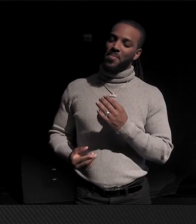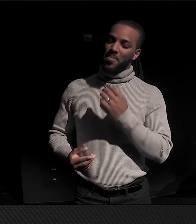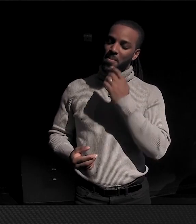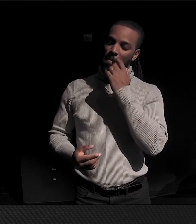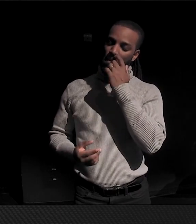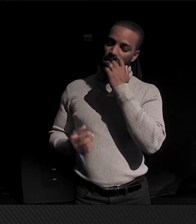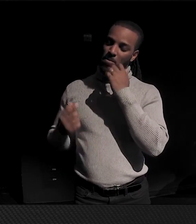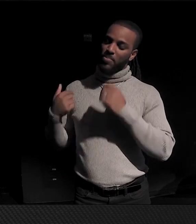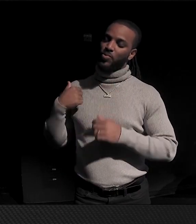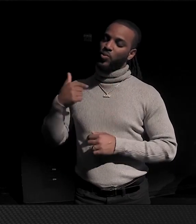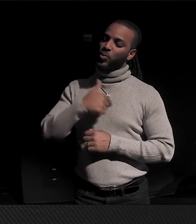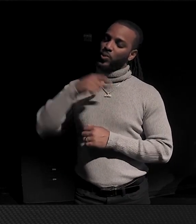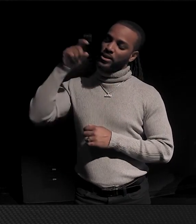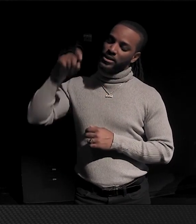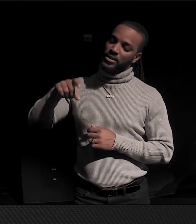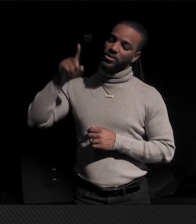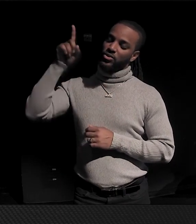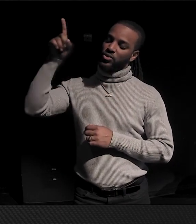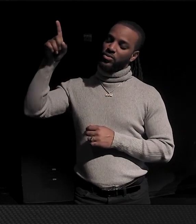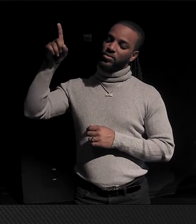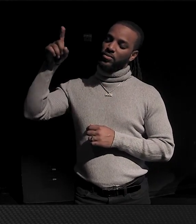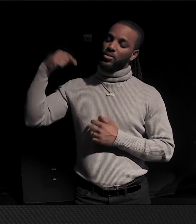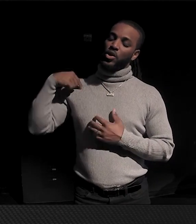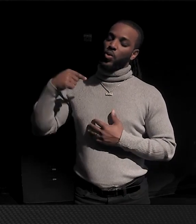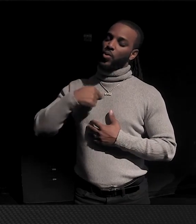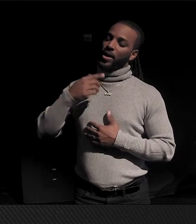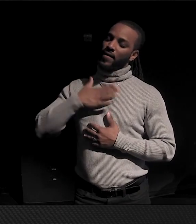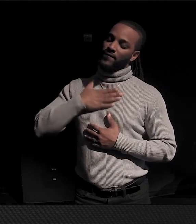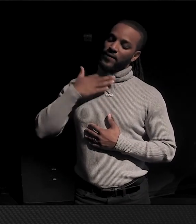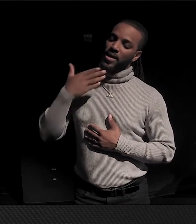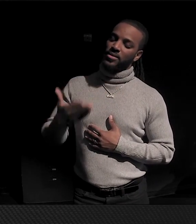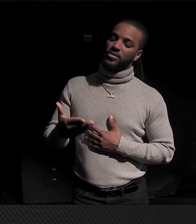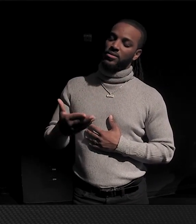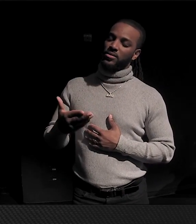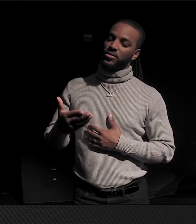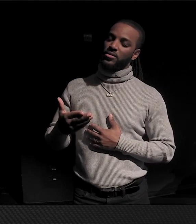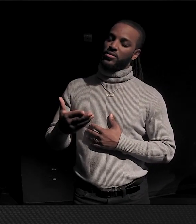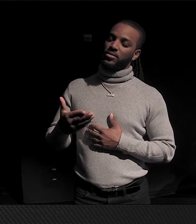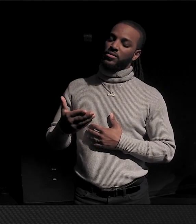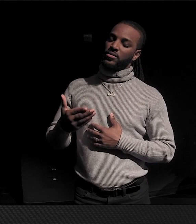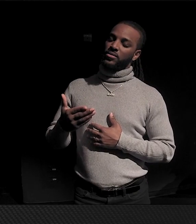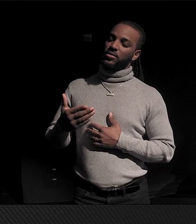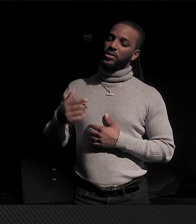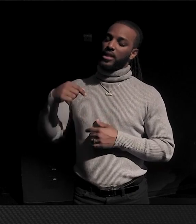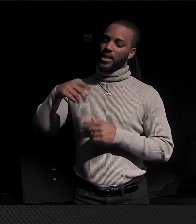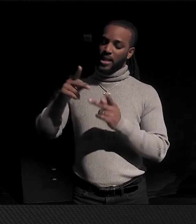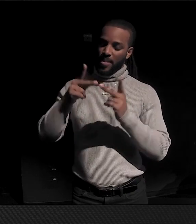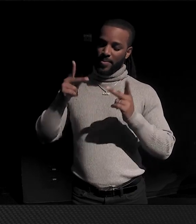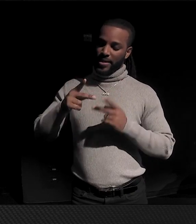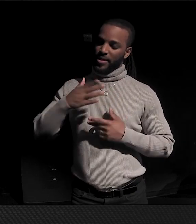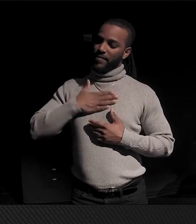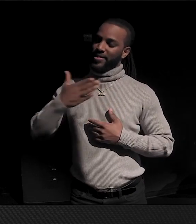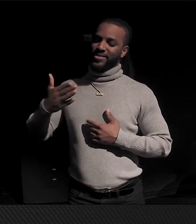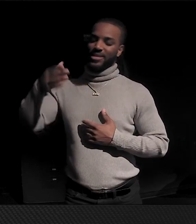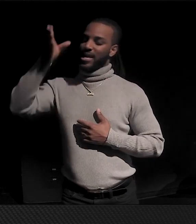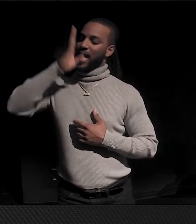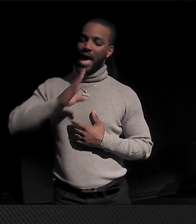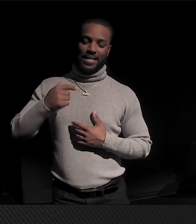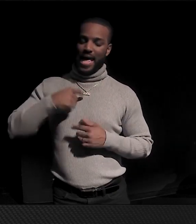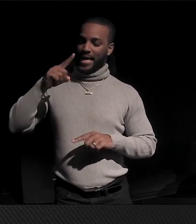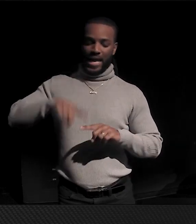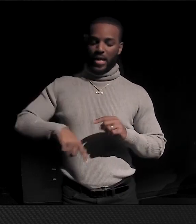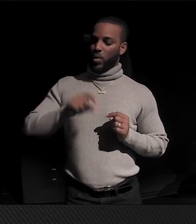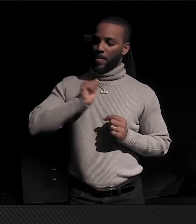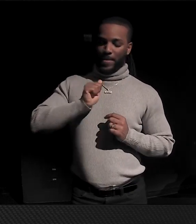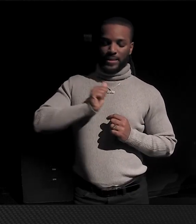We need you, Jesus. And then we confess. And I move to a place of confession. You say, oh, God, I can't do it on my own. I need